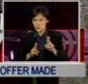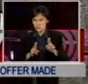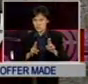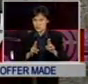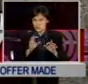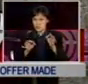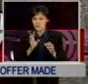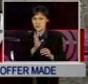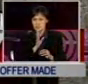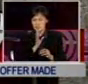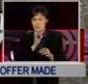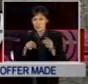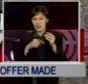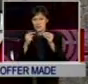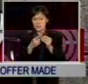of documentary evidence,